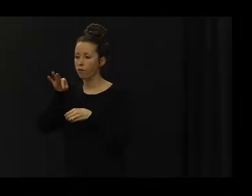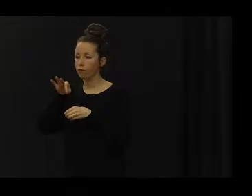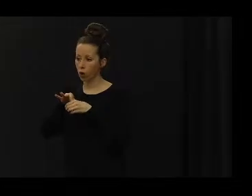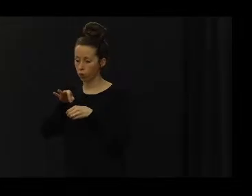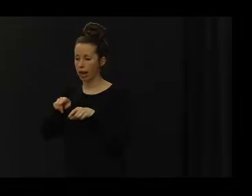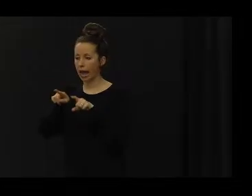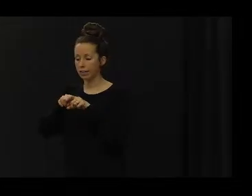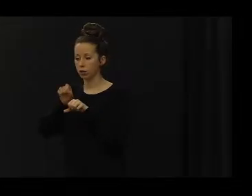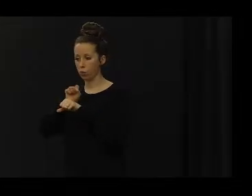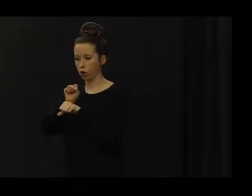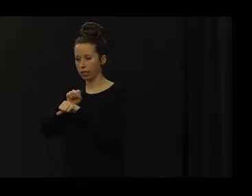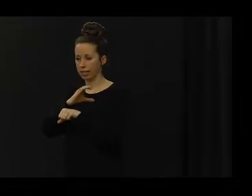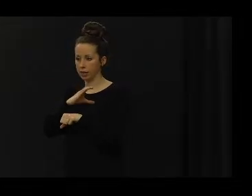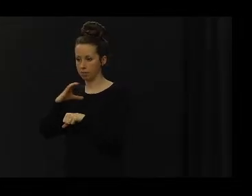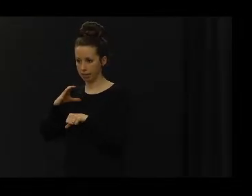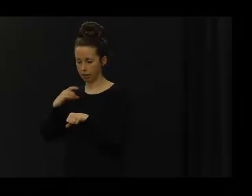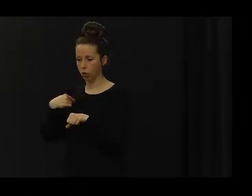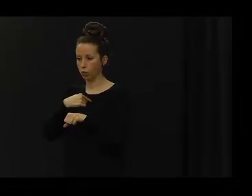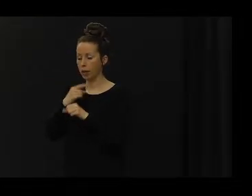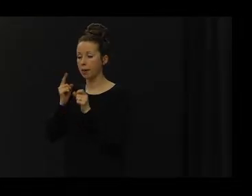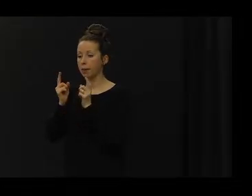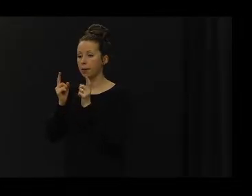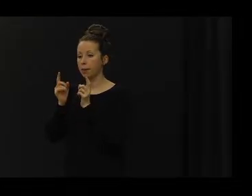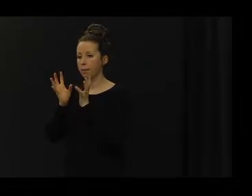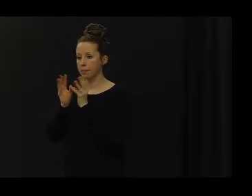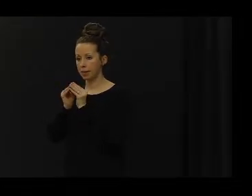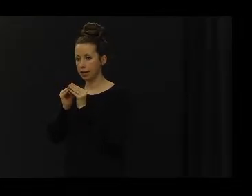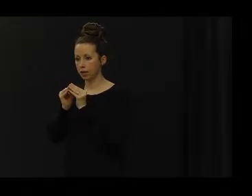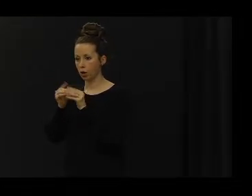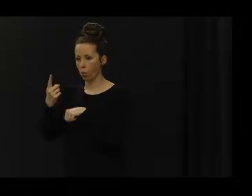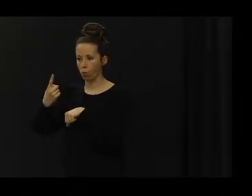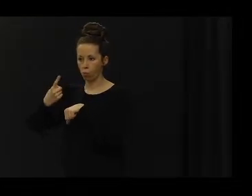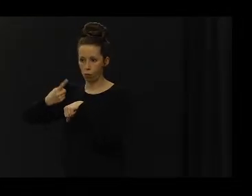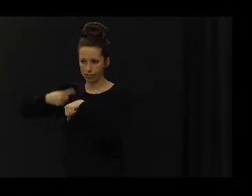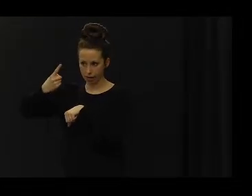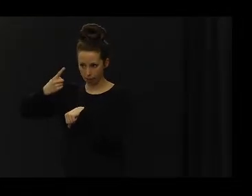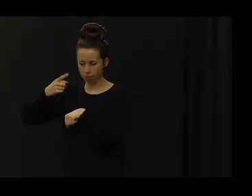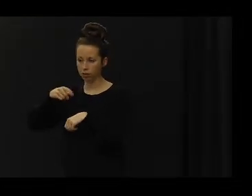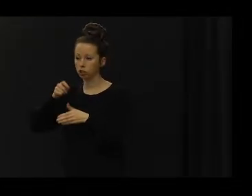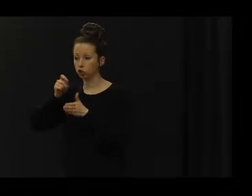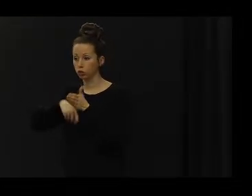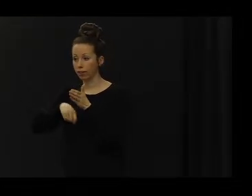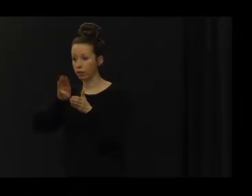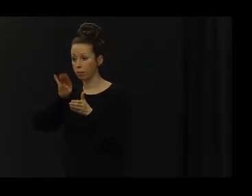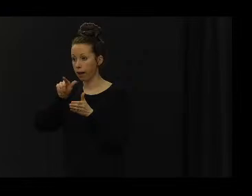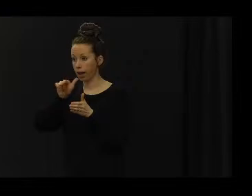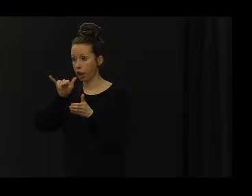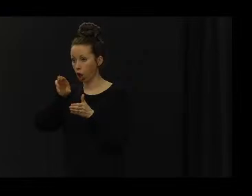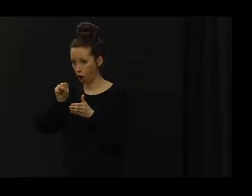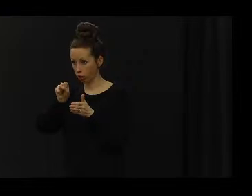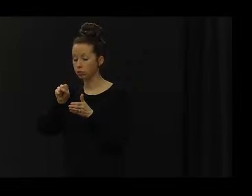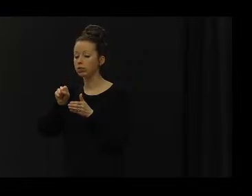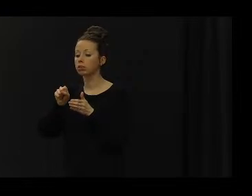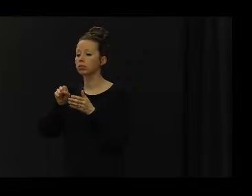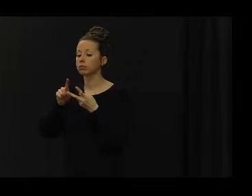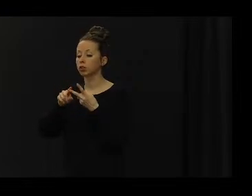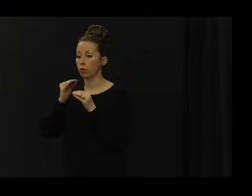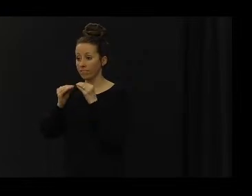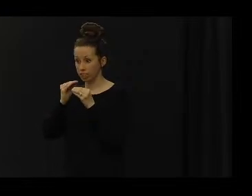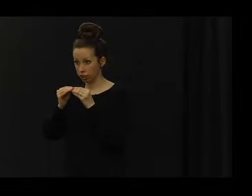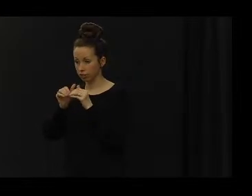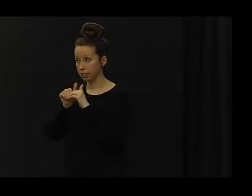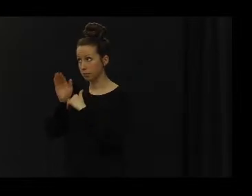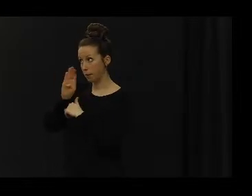committee. We met once, we drafted bylaws and made revisions. We submitted those back to the legal